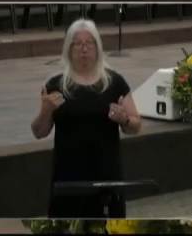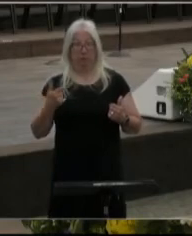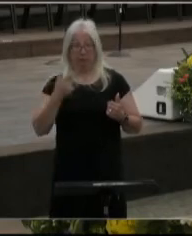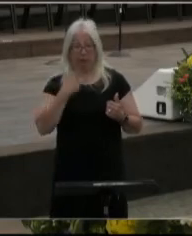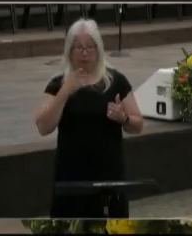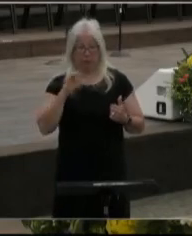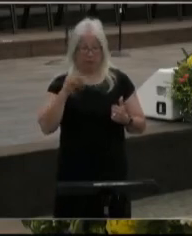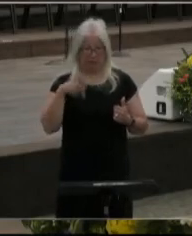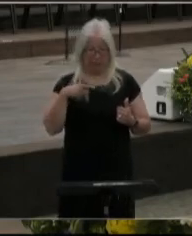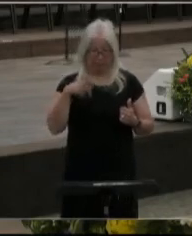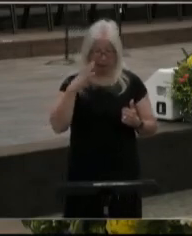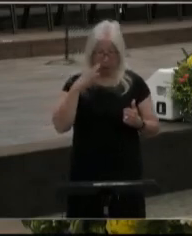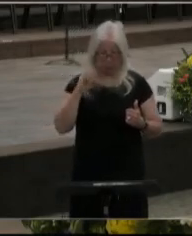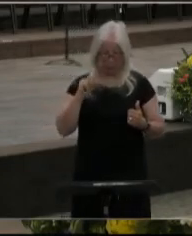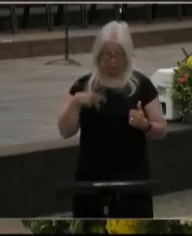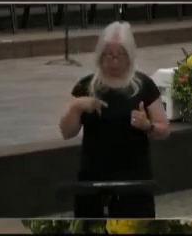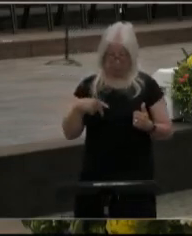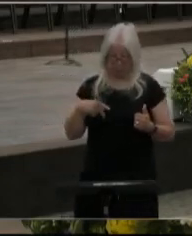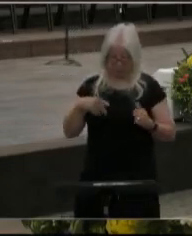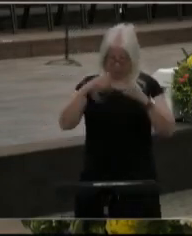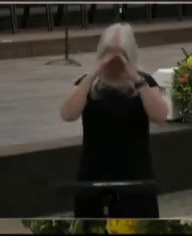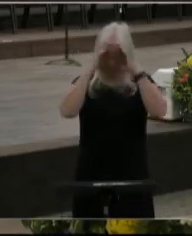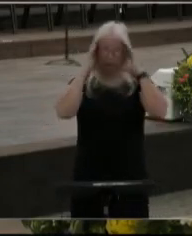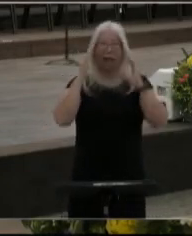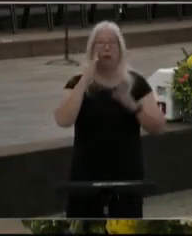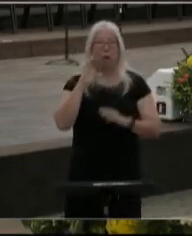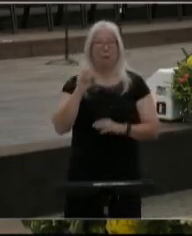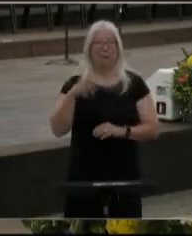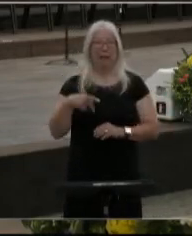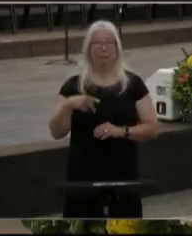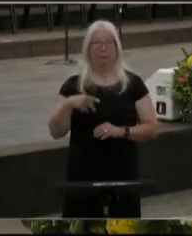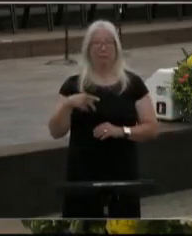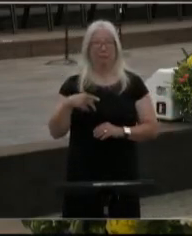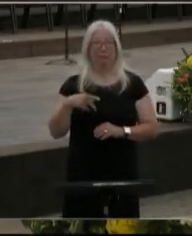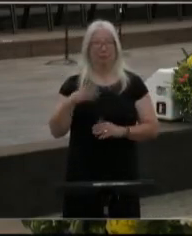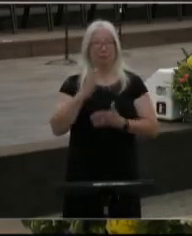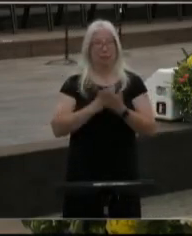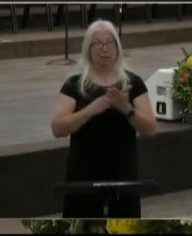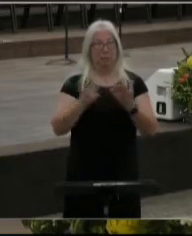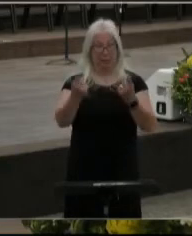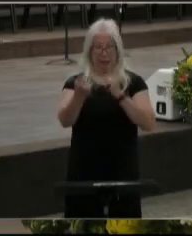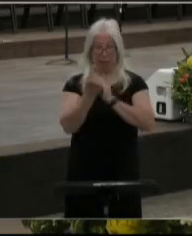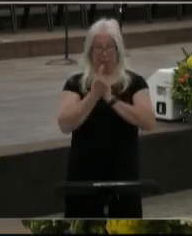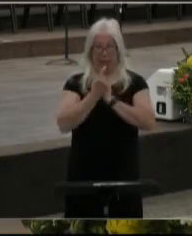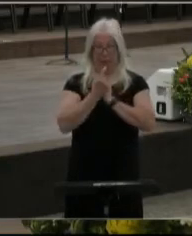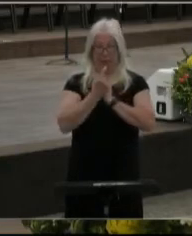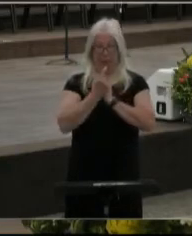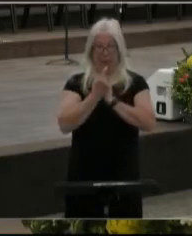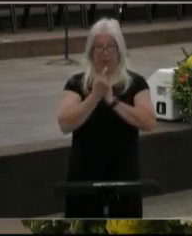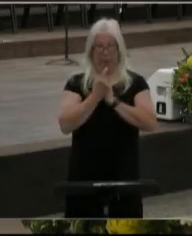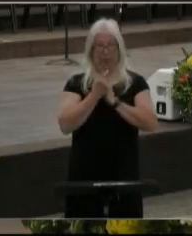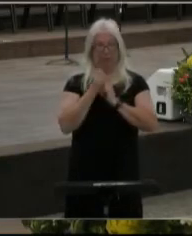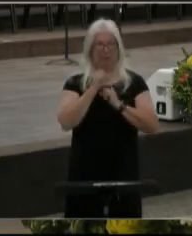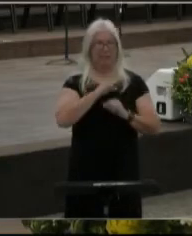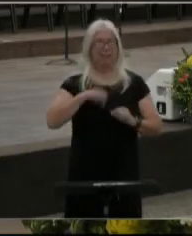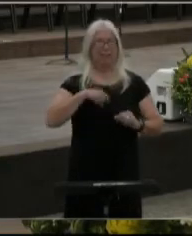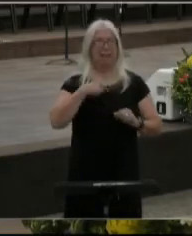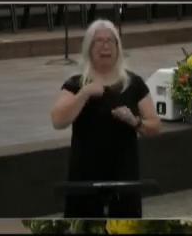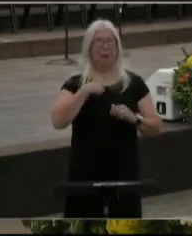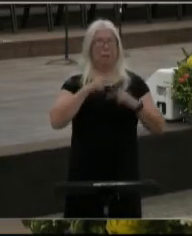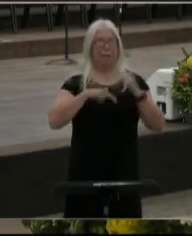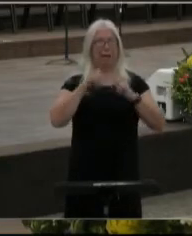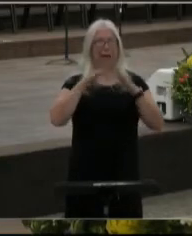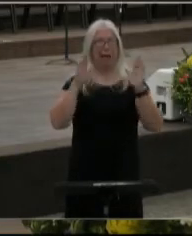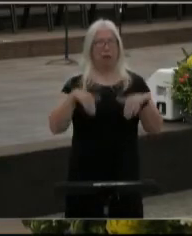I'm just a sap. I know I'm a sap. I know I am. Somebody came to me. Stacy and I were building a house down in